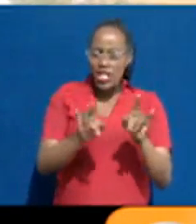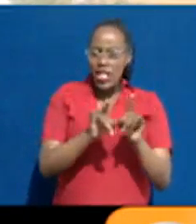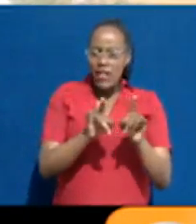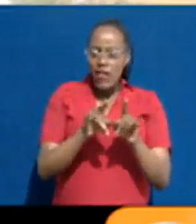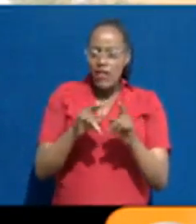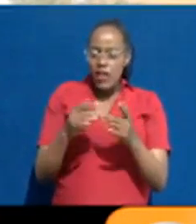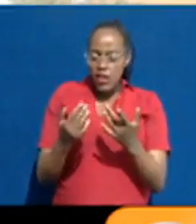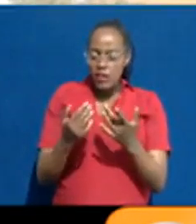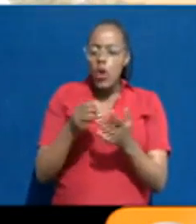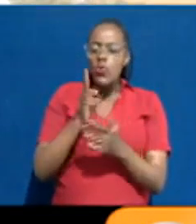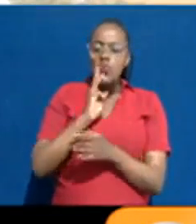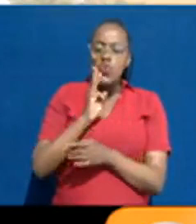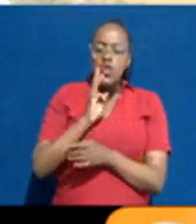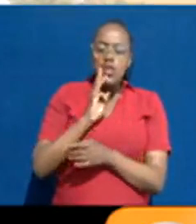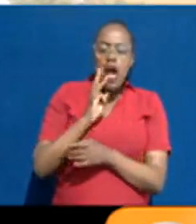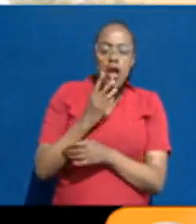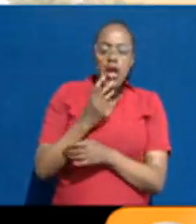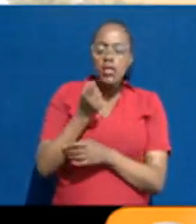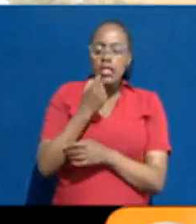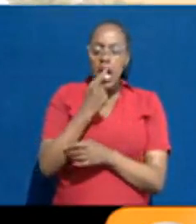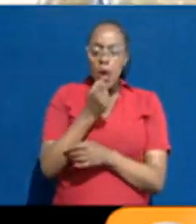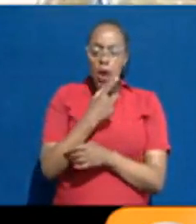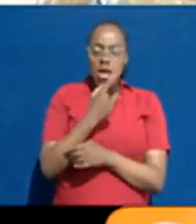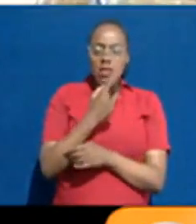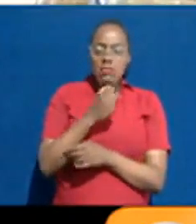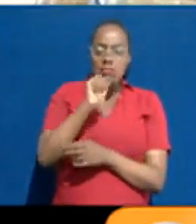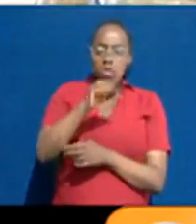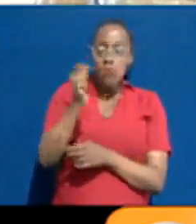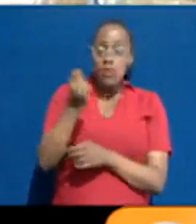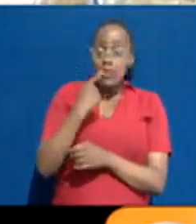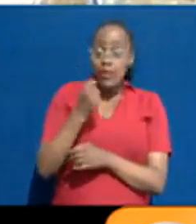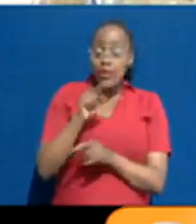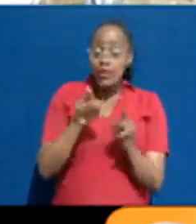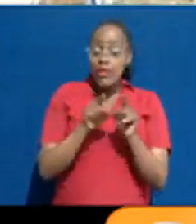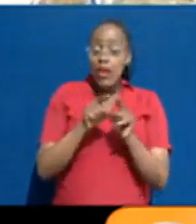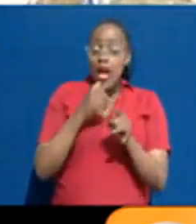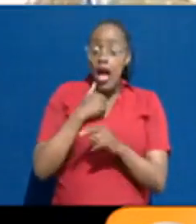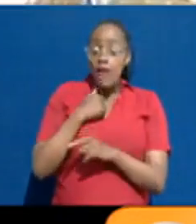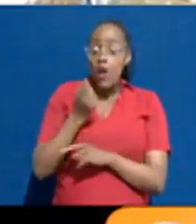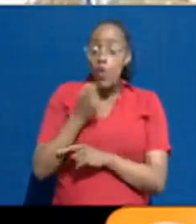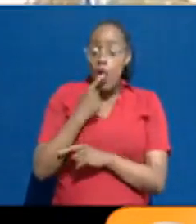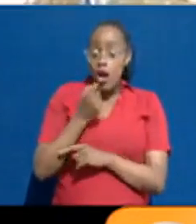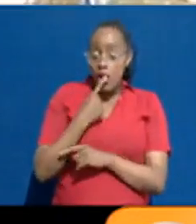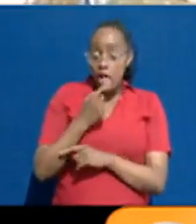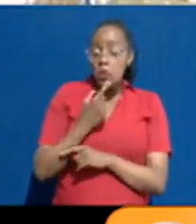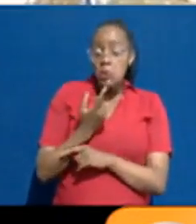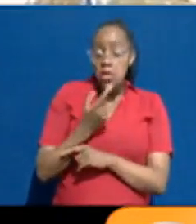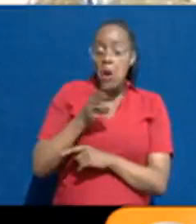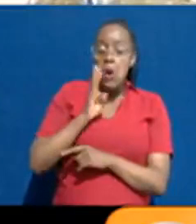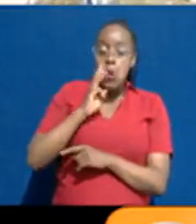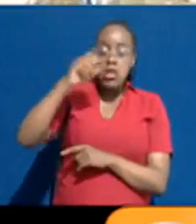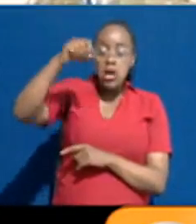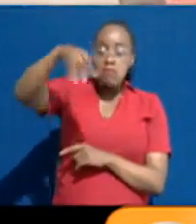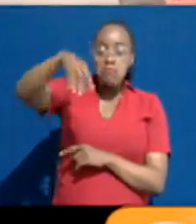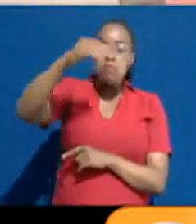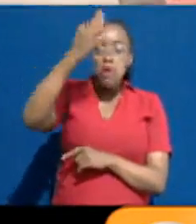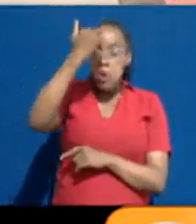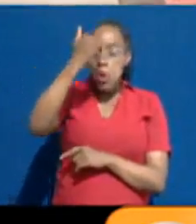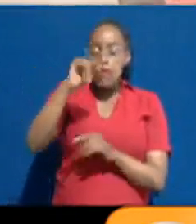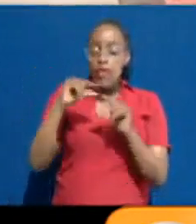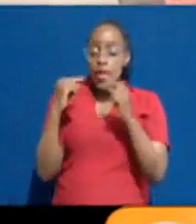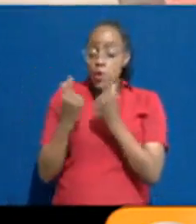tubs for people to be able to treat water, and also setting up mass water treatment plants to assist these people where they are